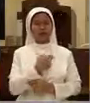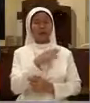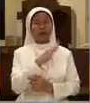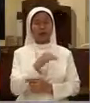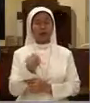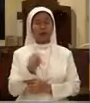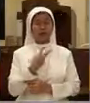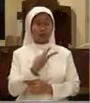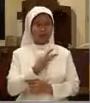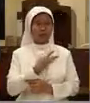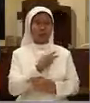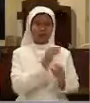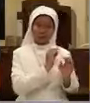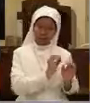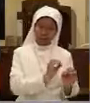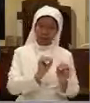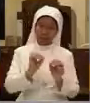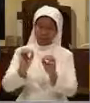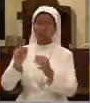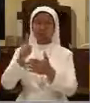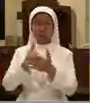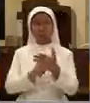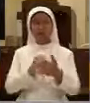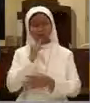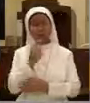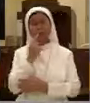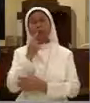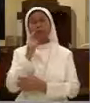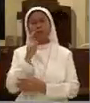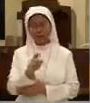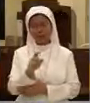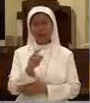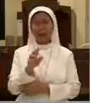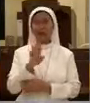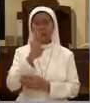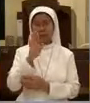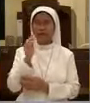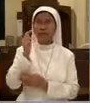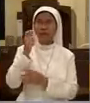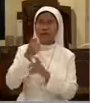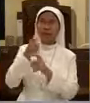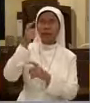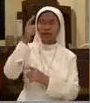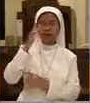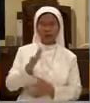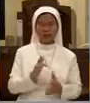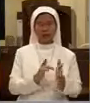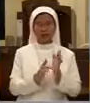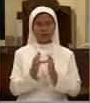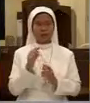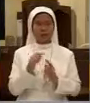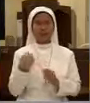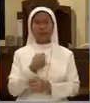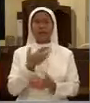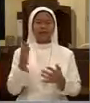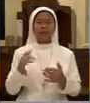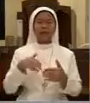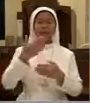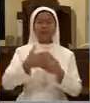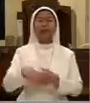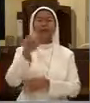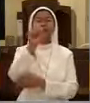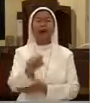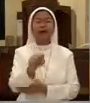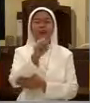a gift what he has commanded us. Another thing, the sacraments, especially the